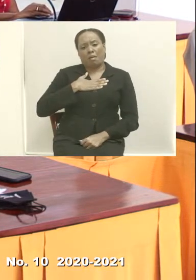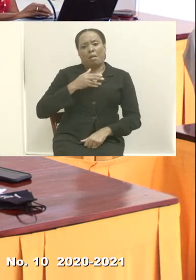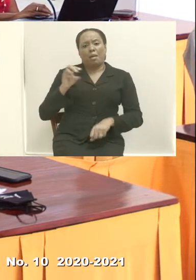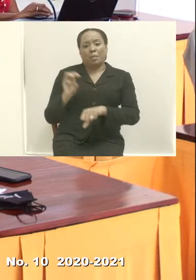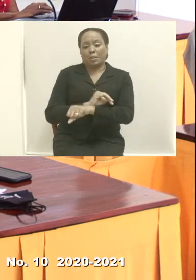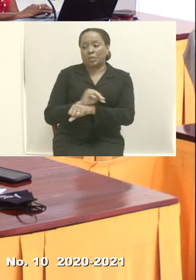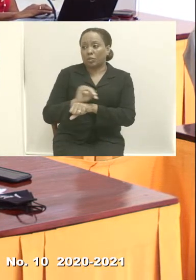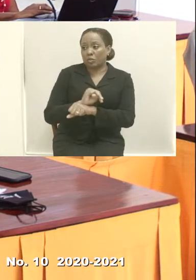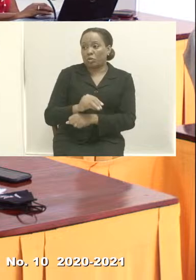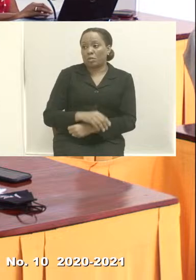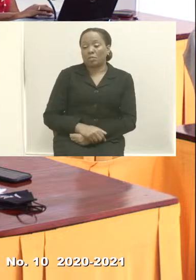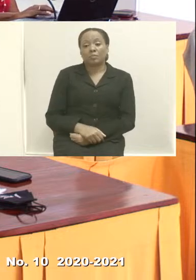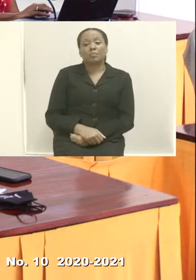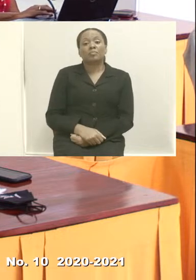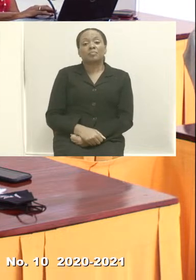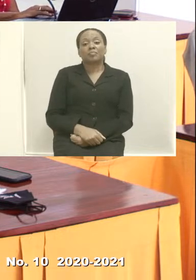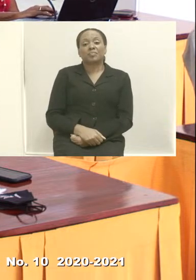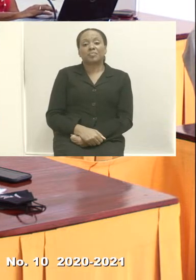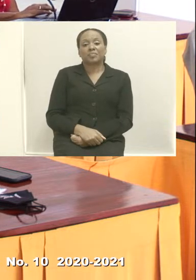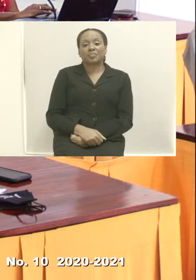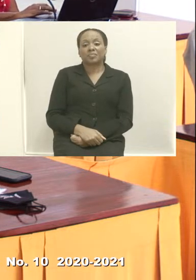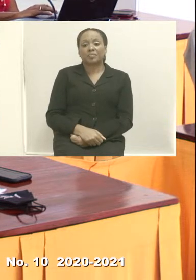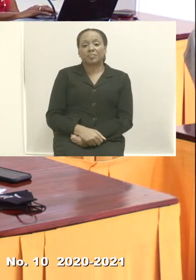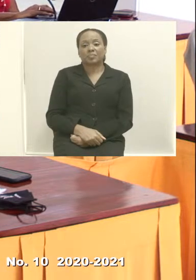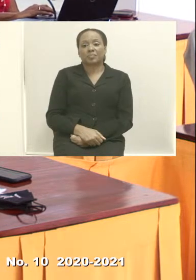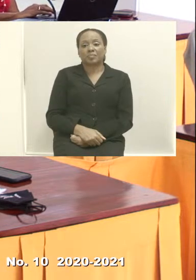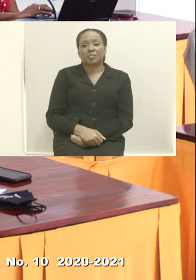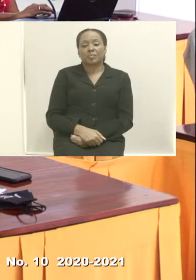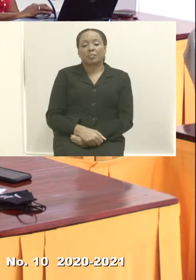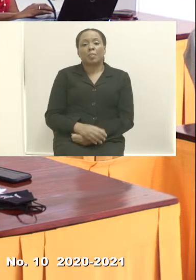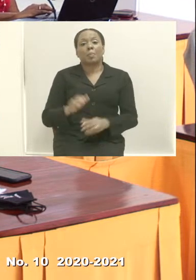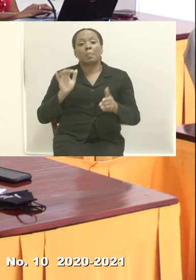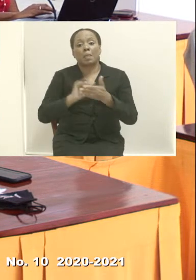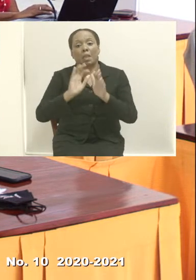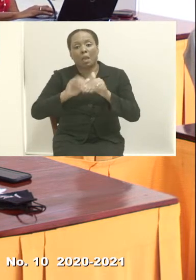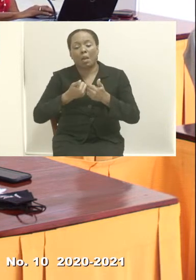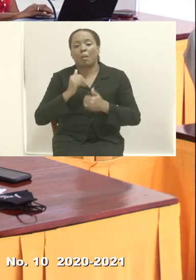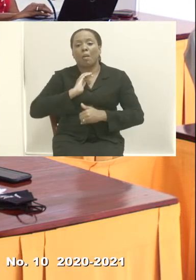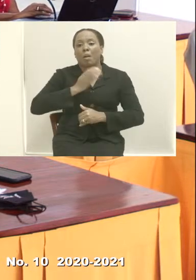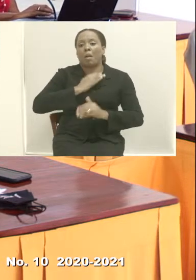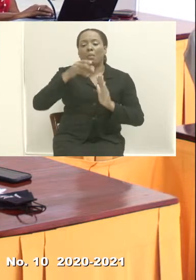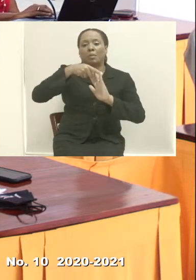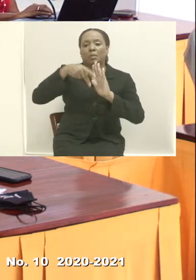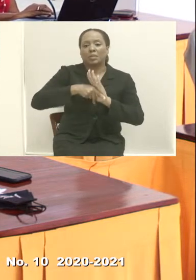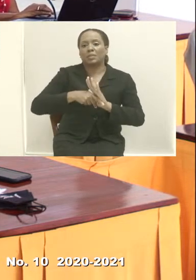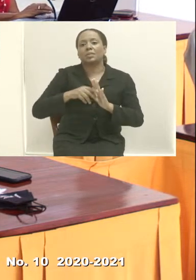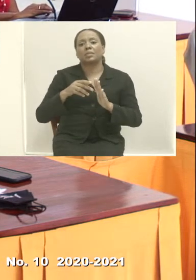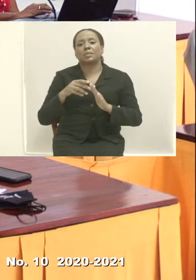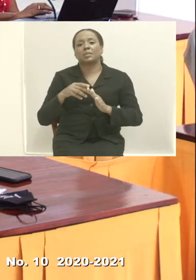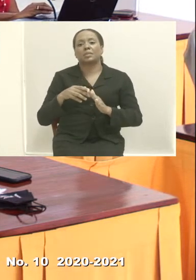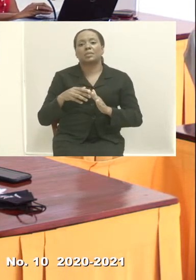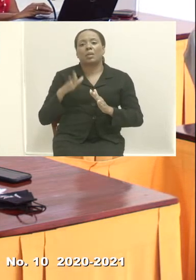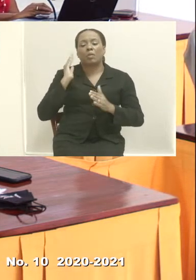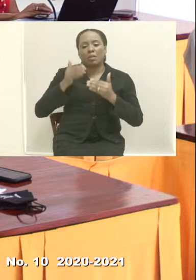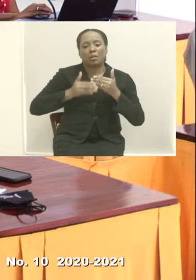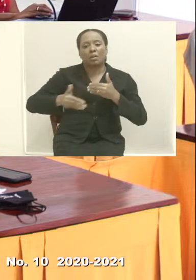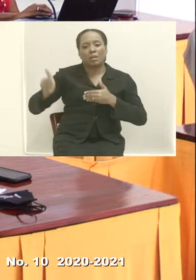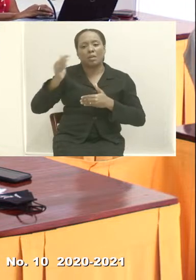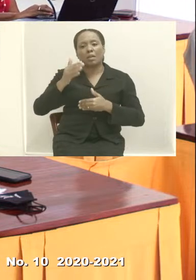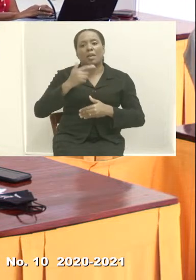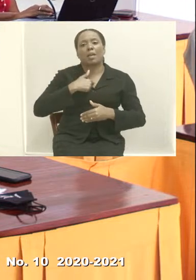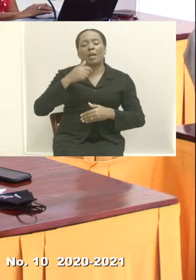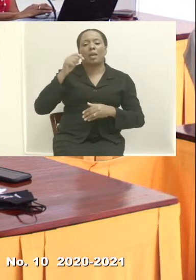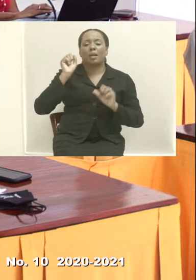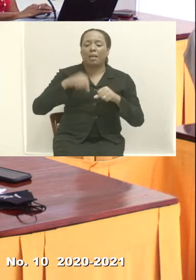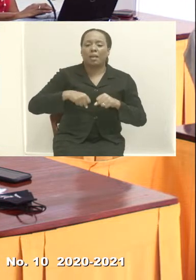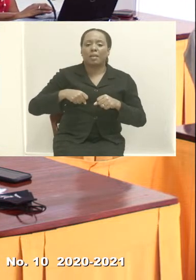is the general direction that the policies will be going in. And I welcome the opportunity to elaborate together with